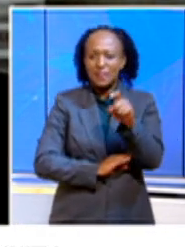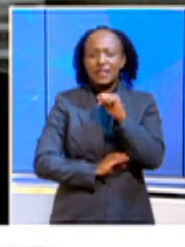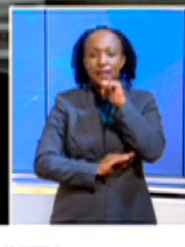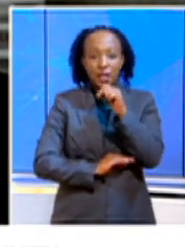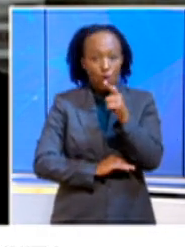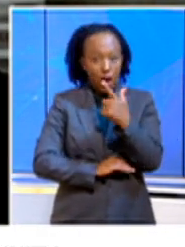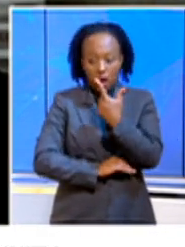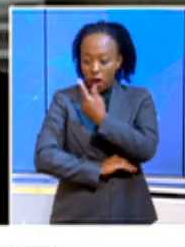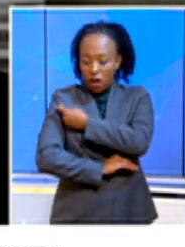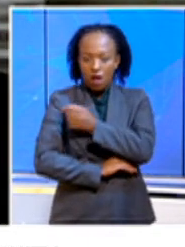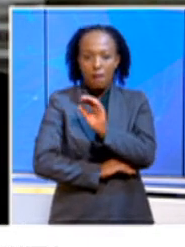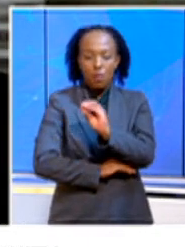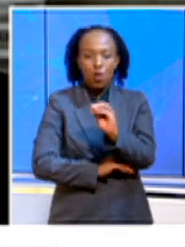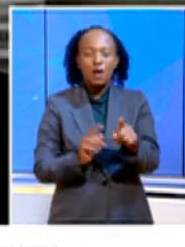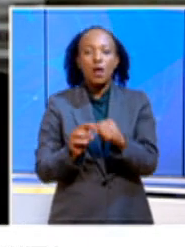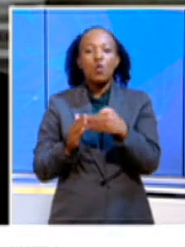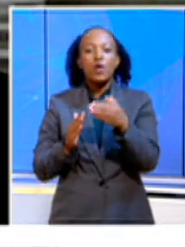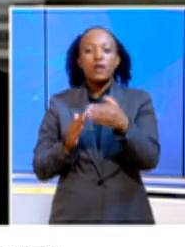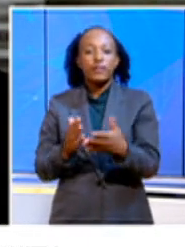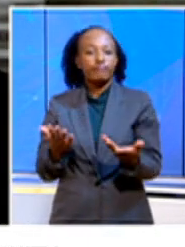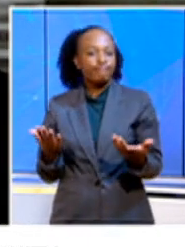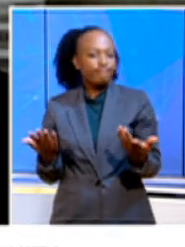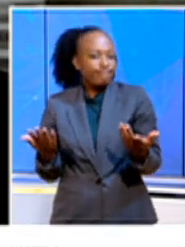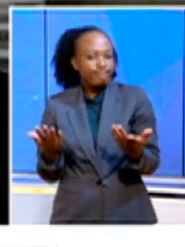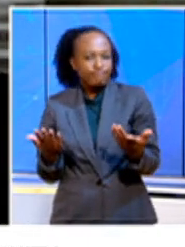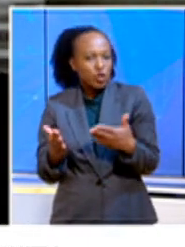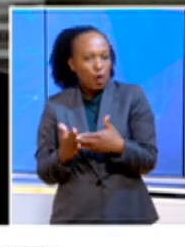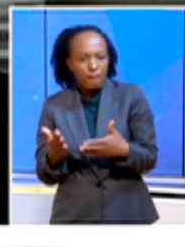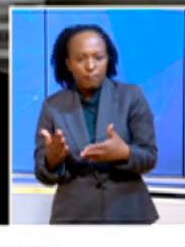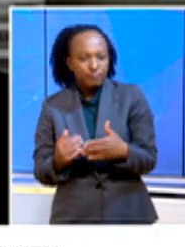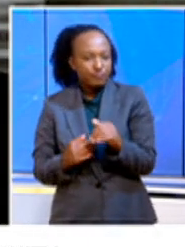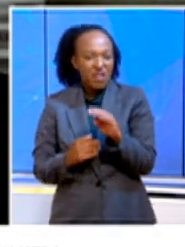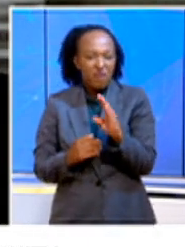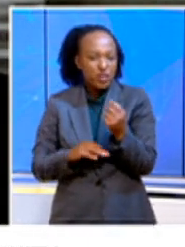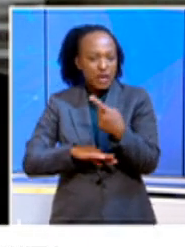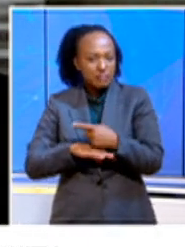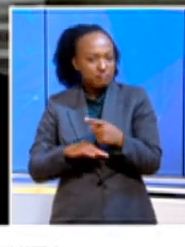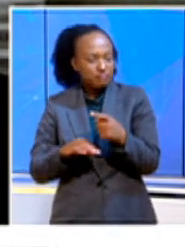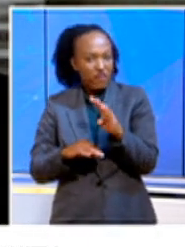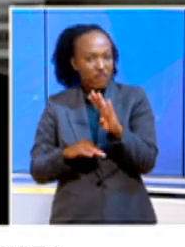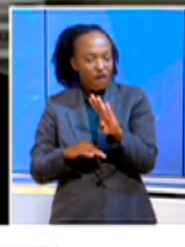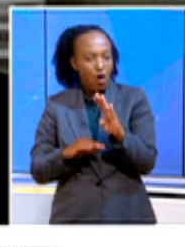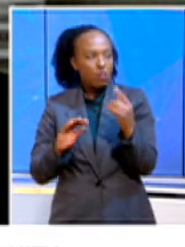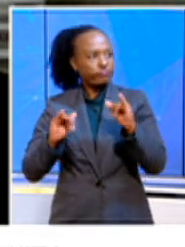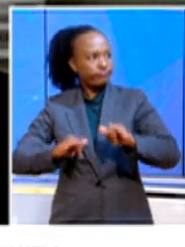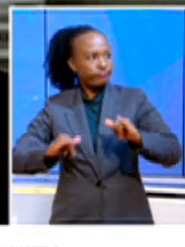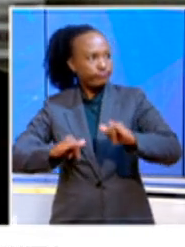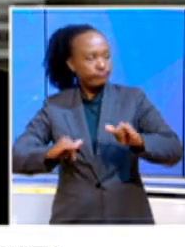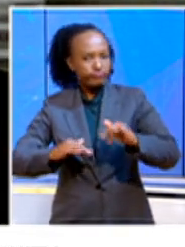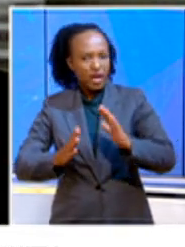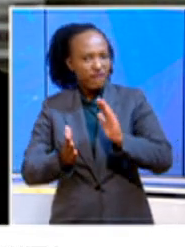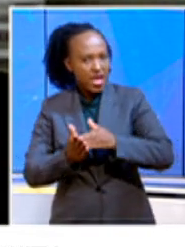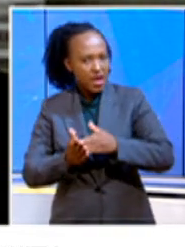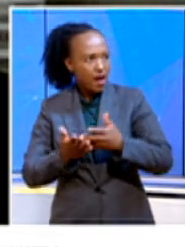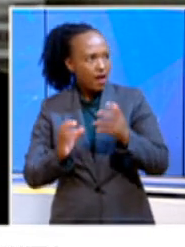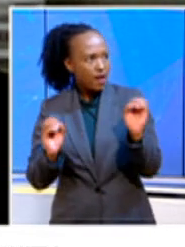doses available. But suddenly we stop on a weekend, we stop for 4 days, we wait for more to arrive, then they don't arrive. You know,